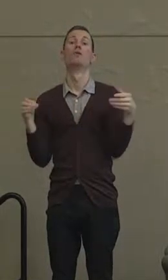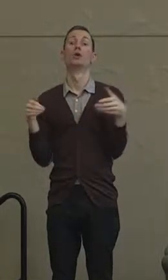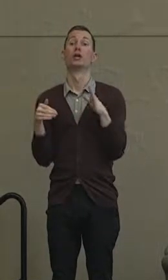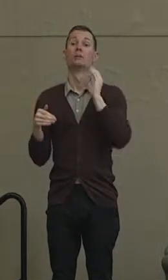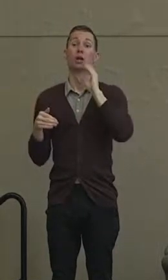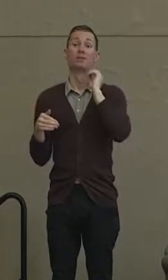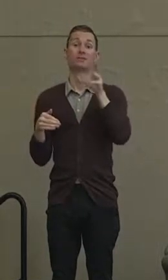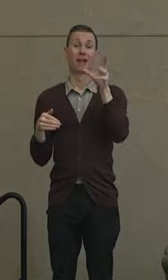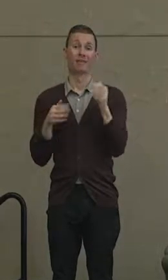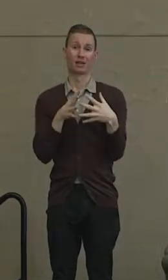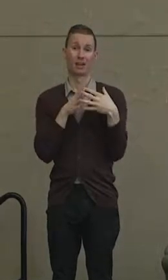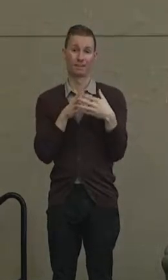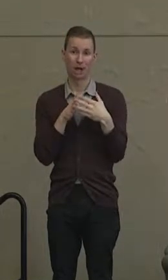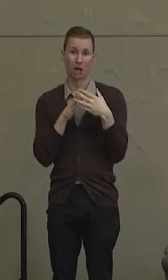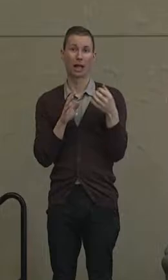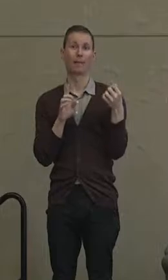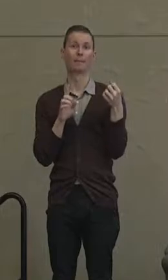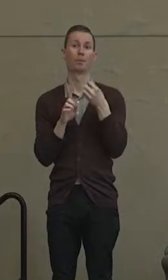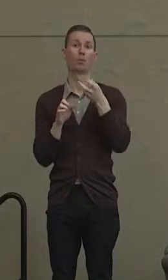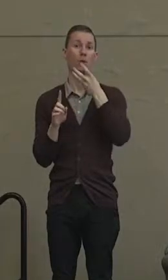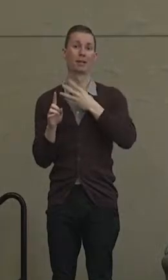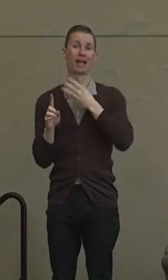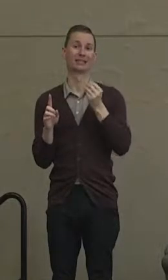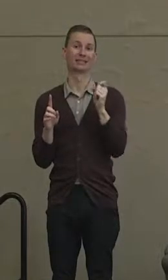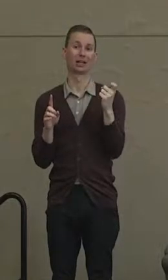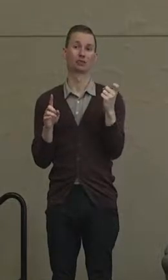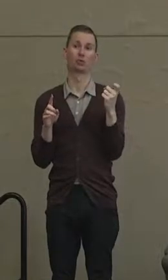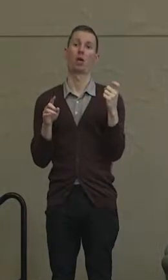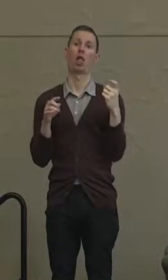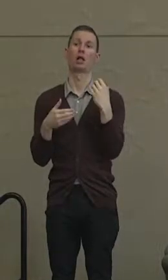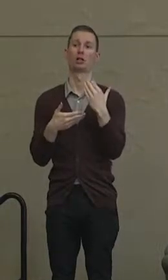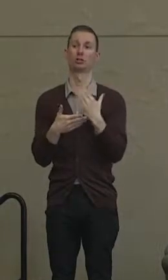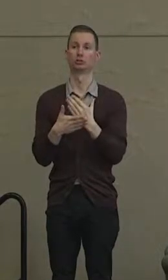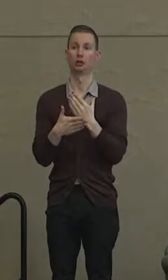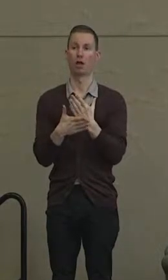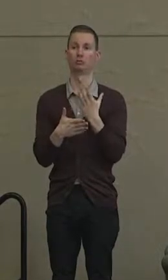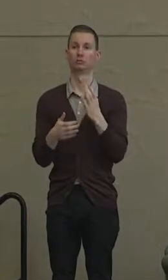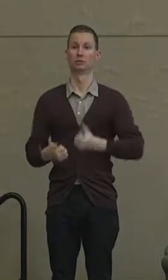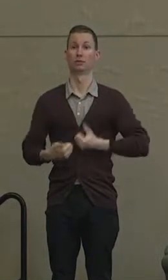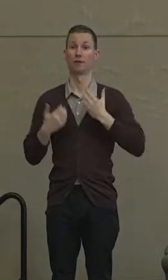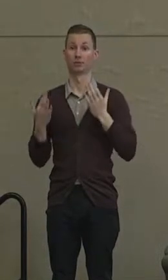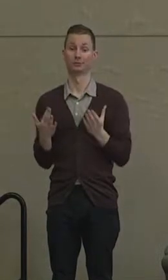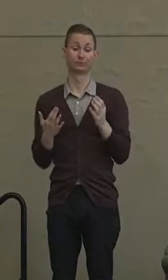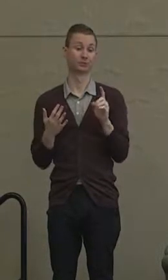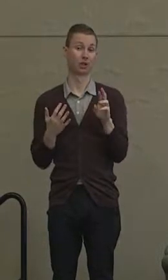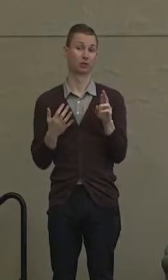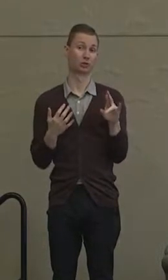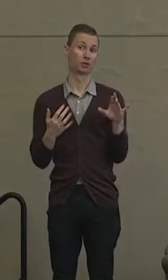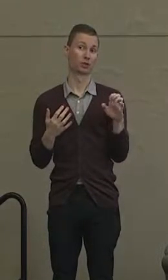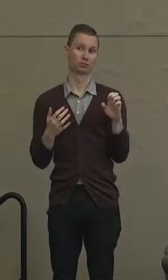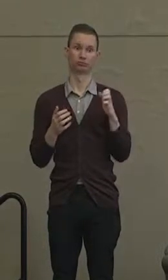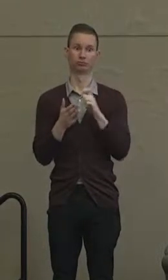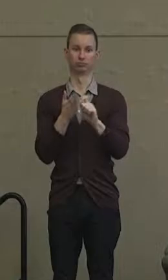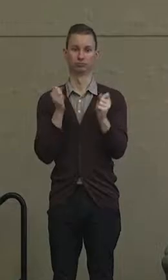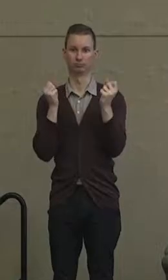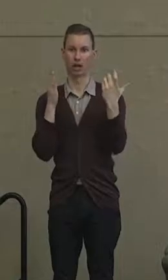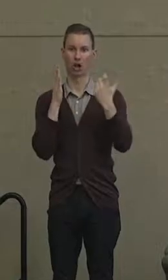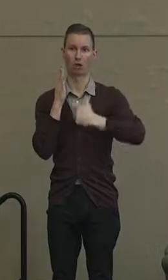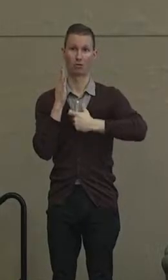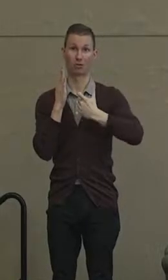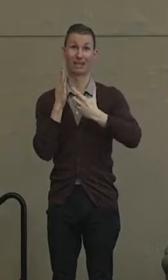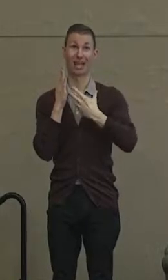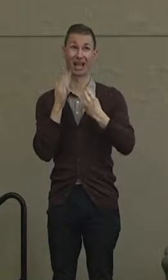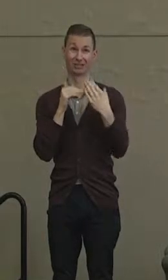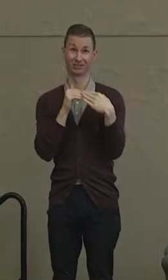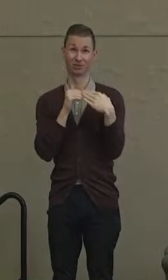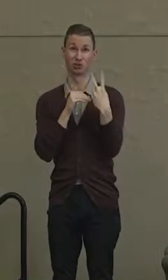of African-American battered women and sexual assault survivors. Dr. Richie is the author of many articles and at least two